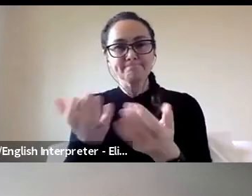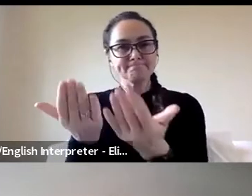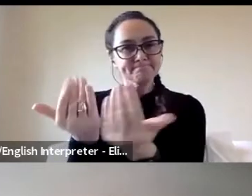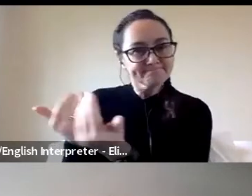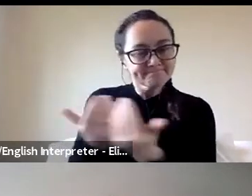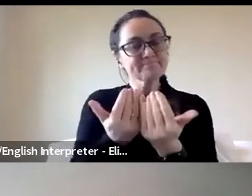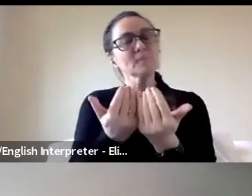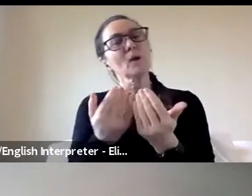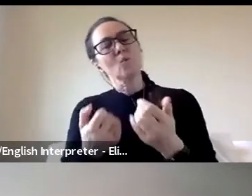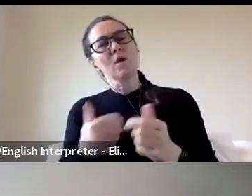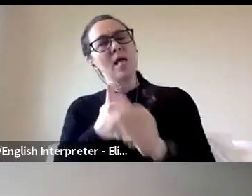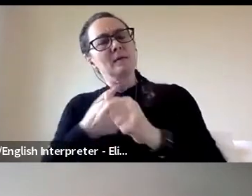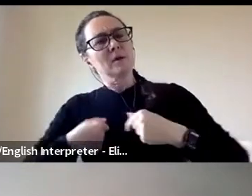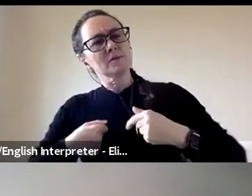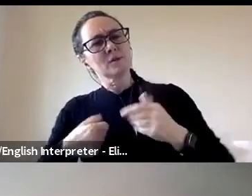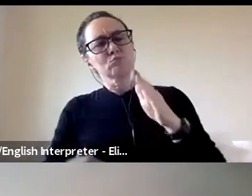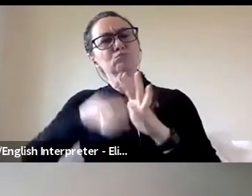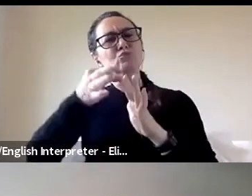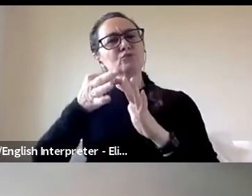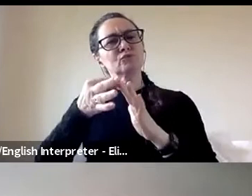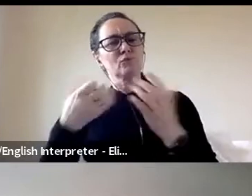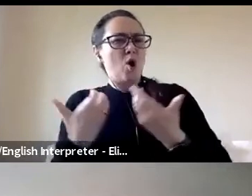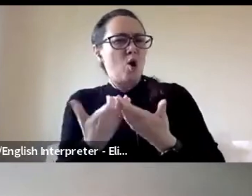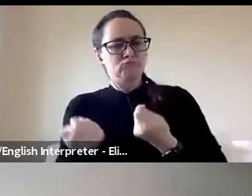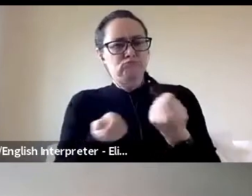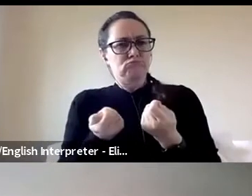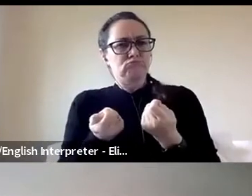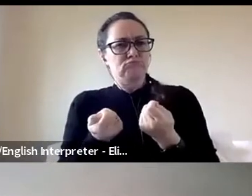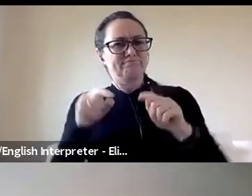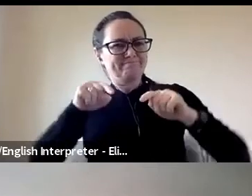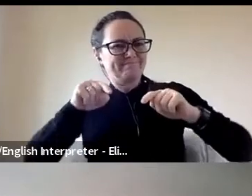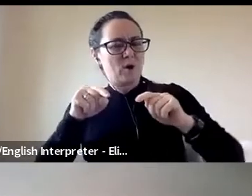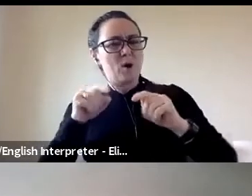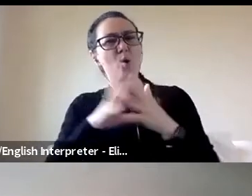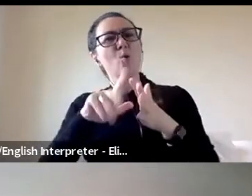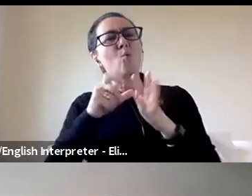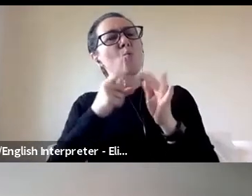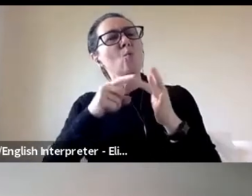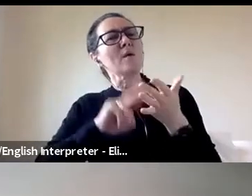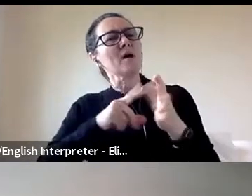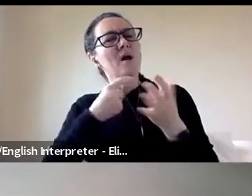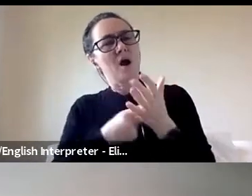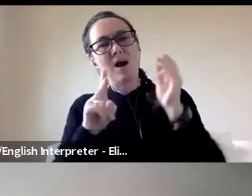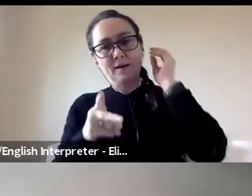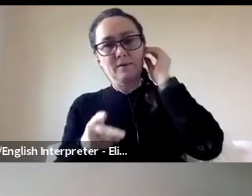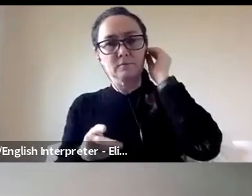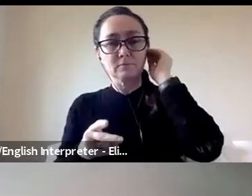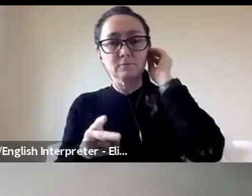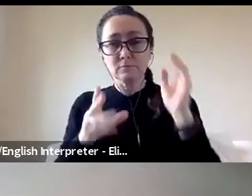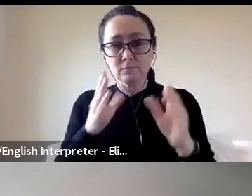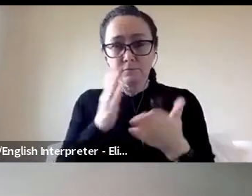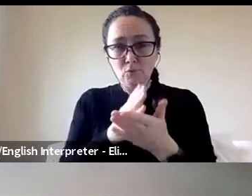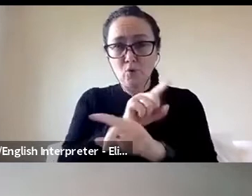improve the experience of future webinars. Before we start, if I can ask that if you are having any trouble hearing me or